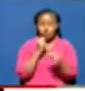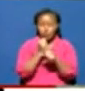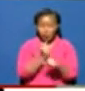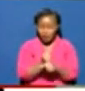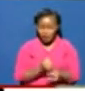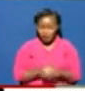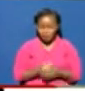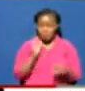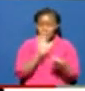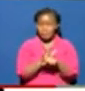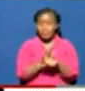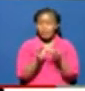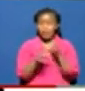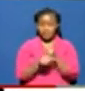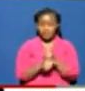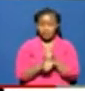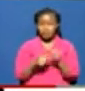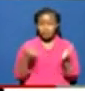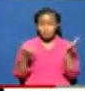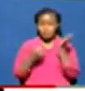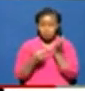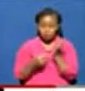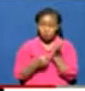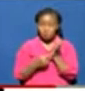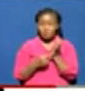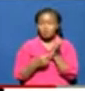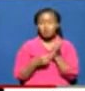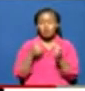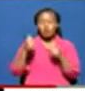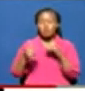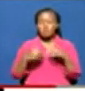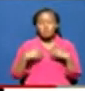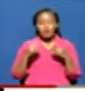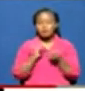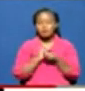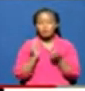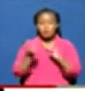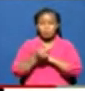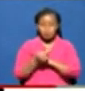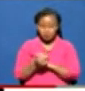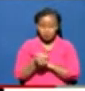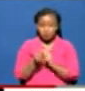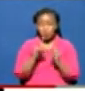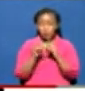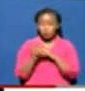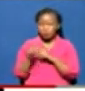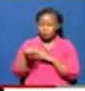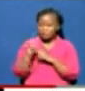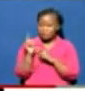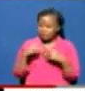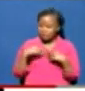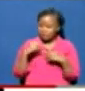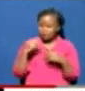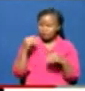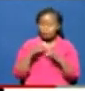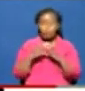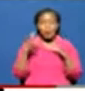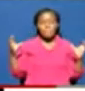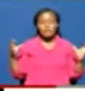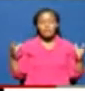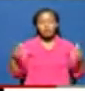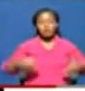parent organization, Digital Divide Data, which does impact sourcing, which is basically like a BPO, but with an impact metric, which is youth empowerment. Okay.